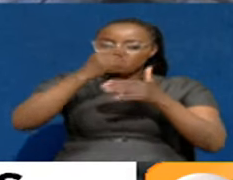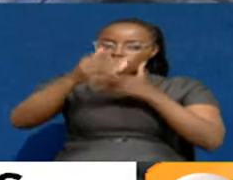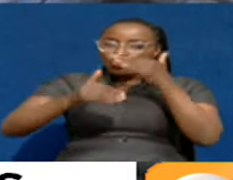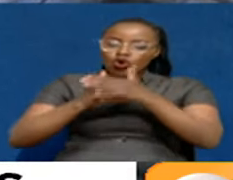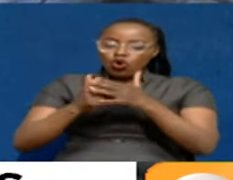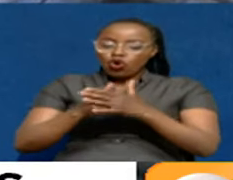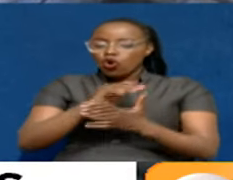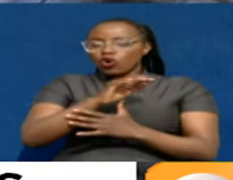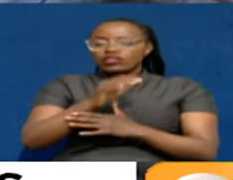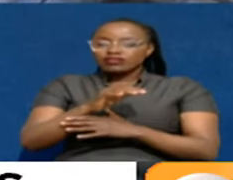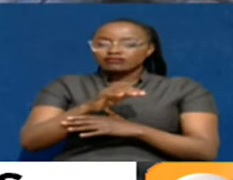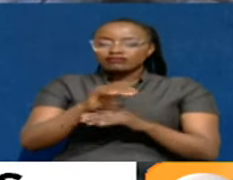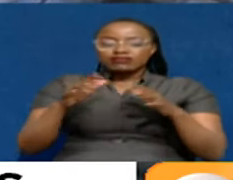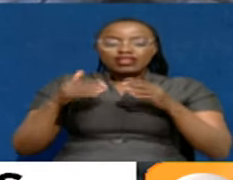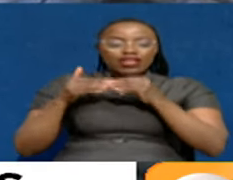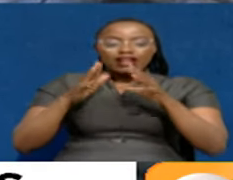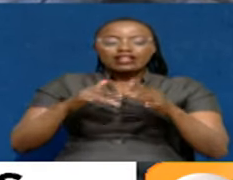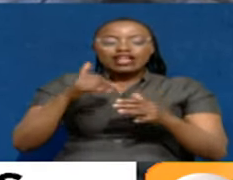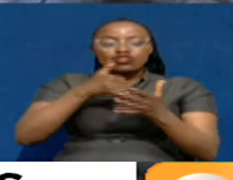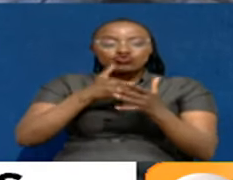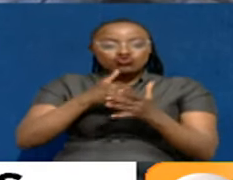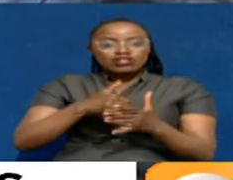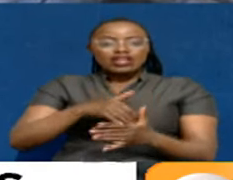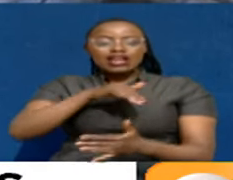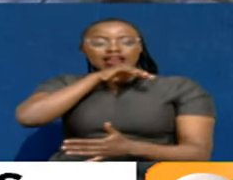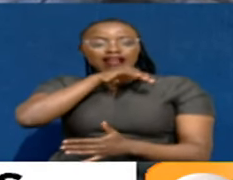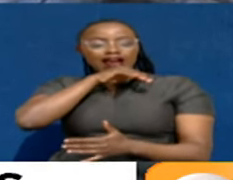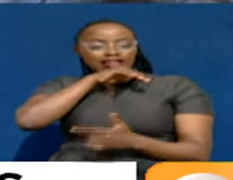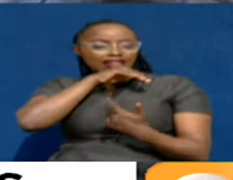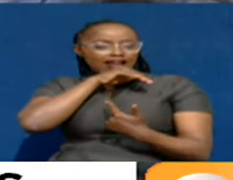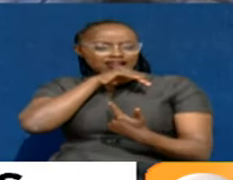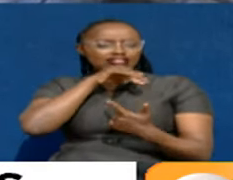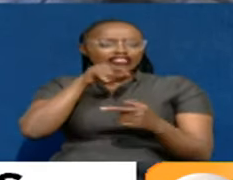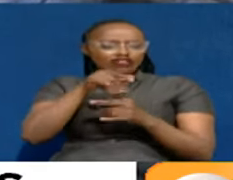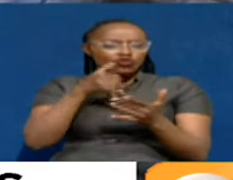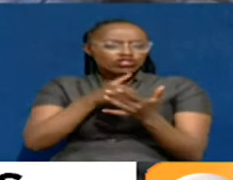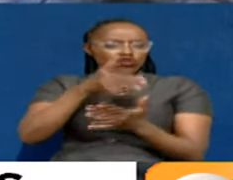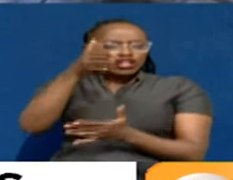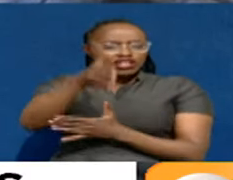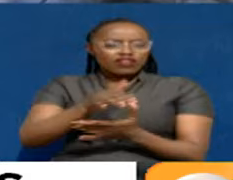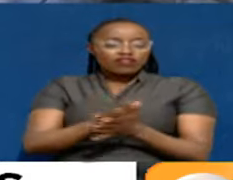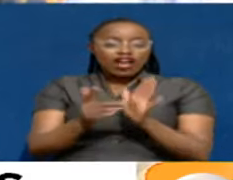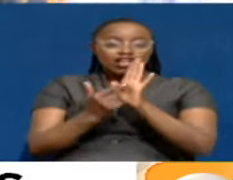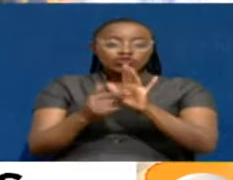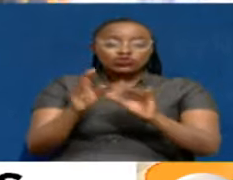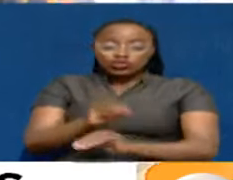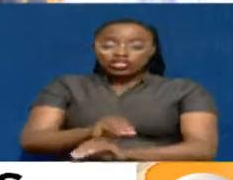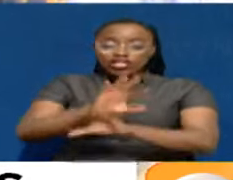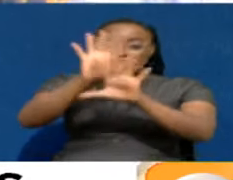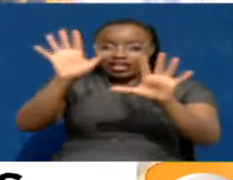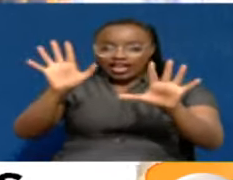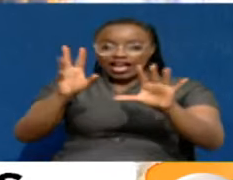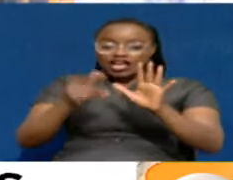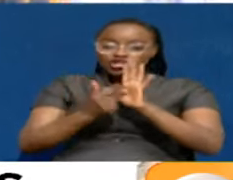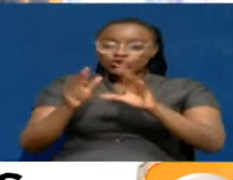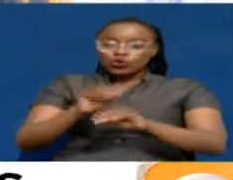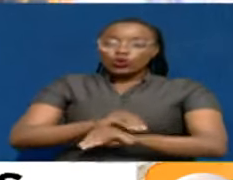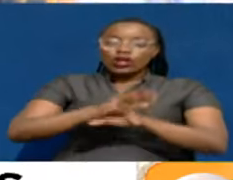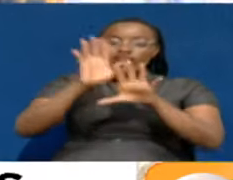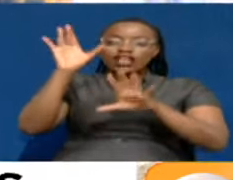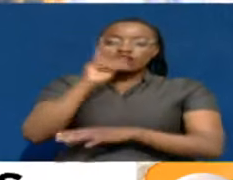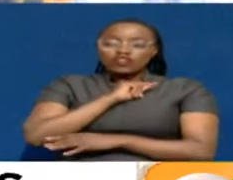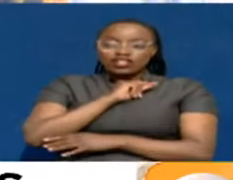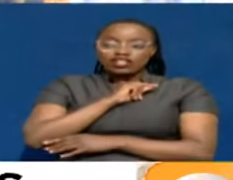the principals, including ODM party leader. Imeonyesha wazi, Ken,